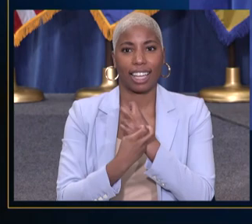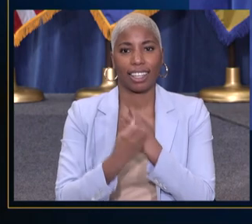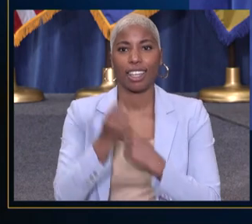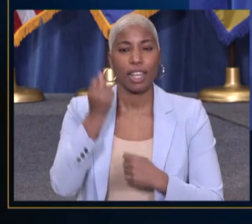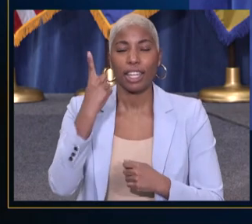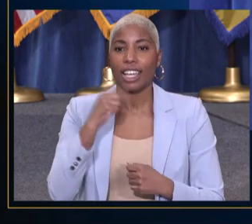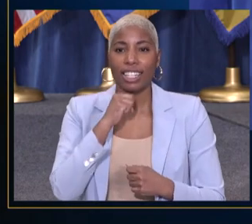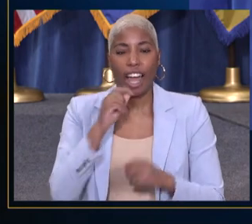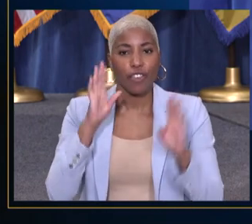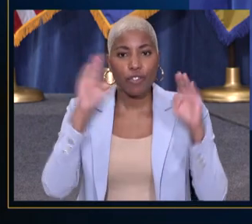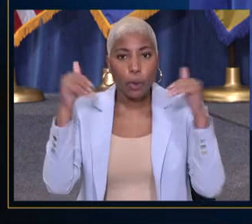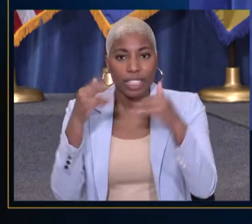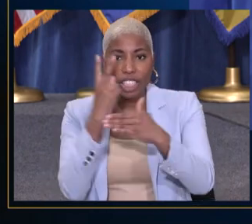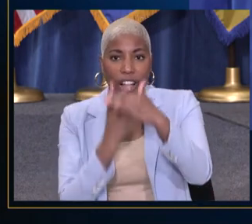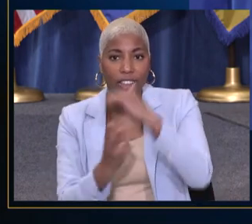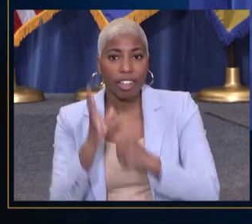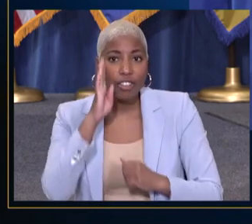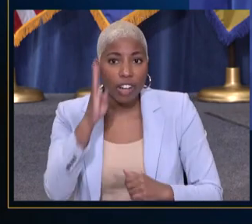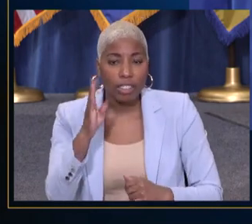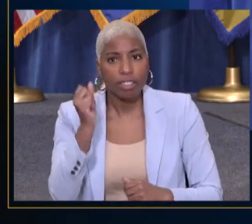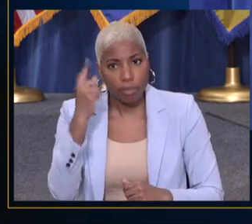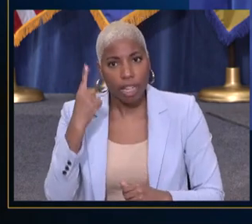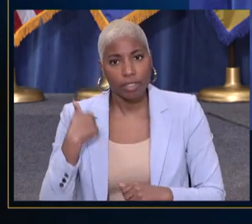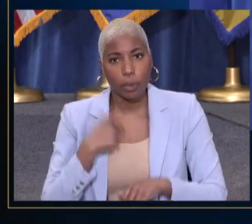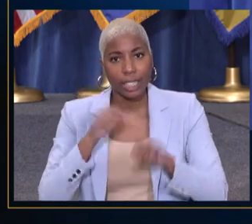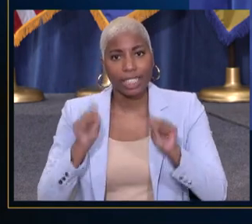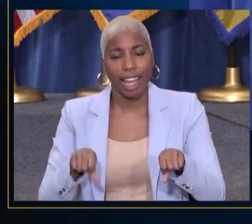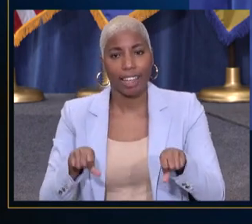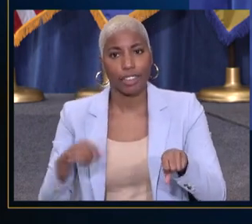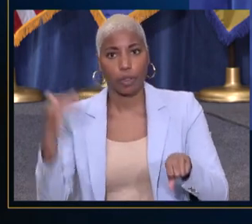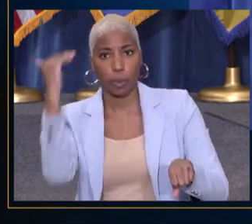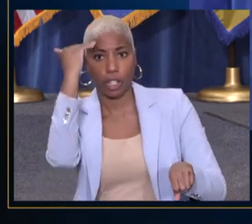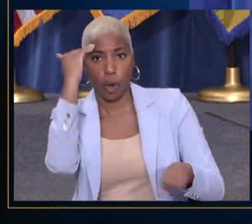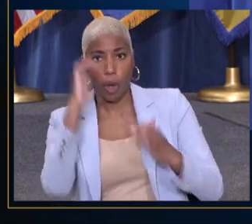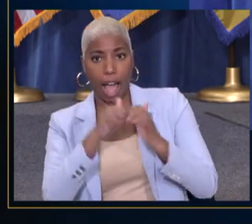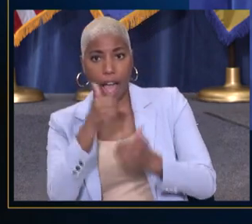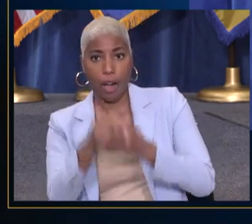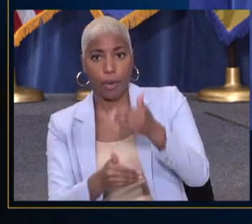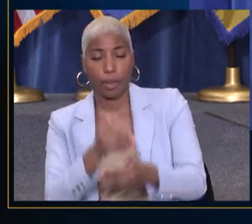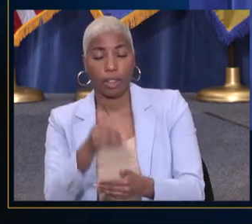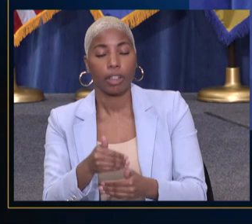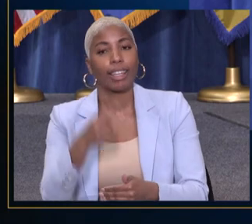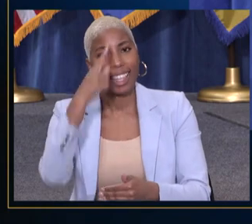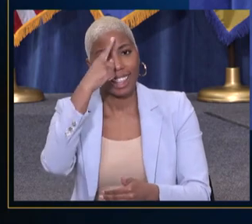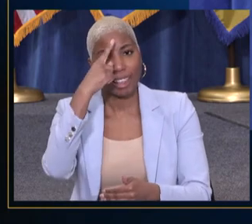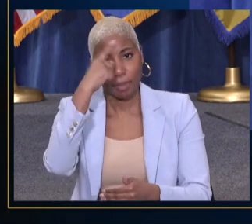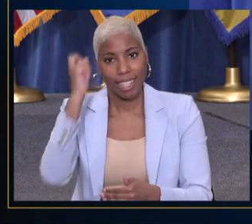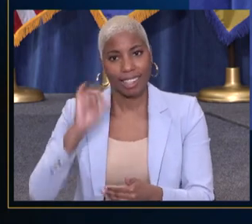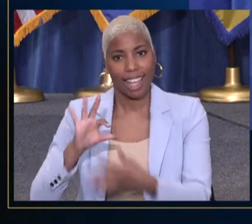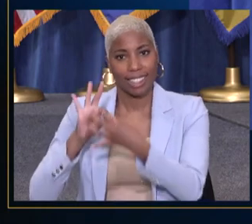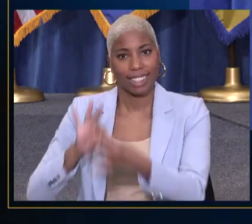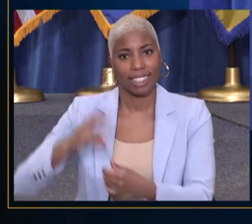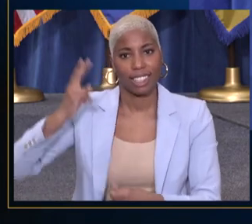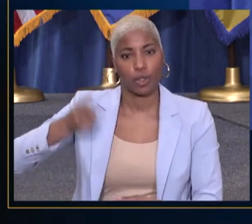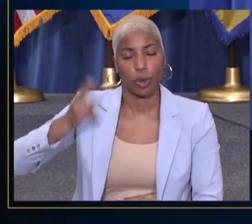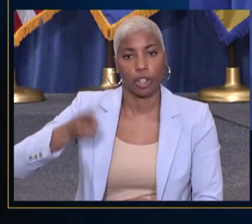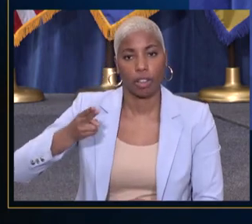front of us, but we can. It's in our DNA. We know to, because that is what's historical in nature for us. So